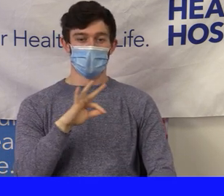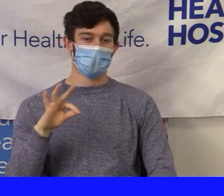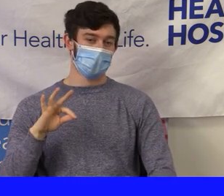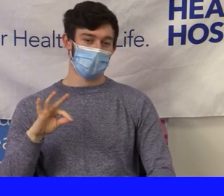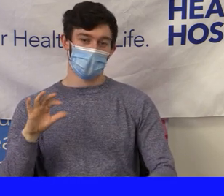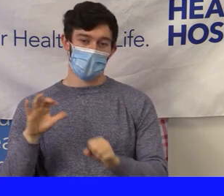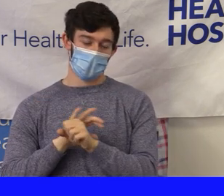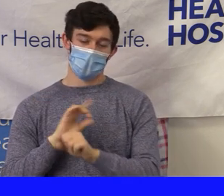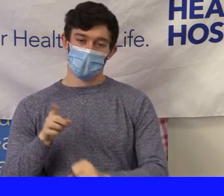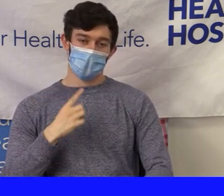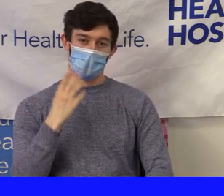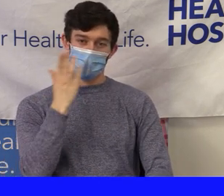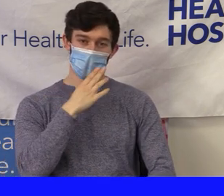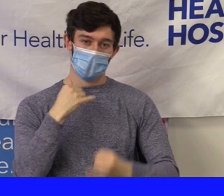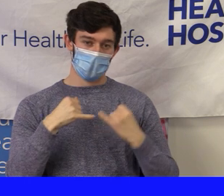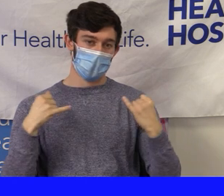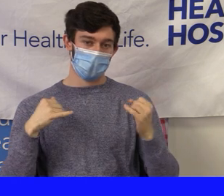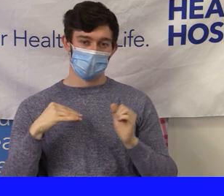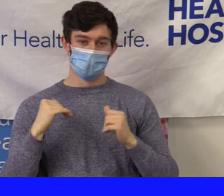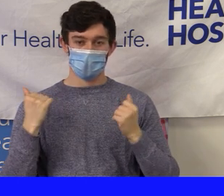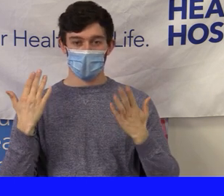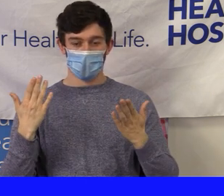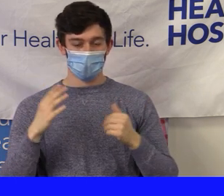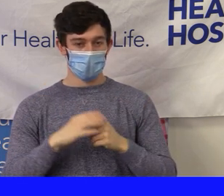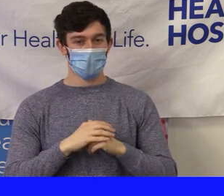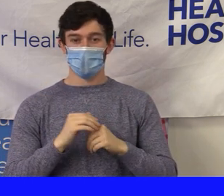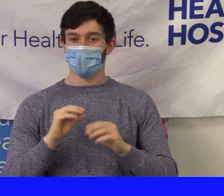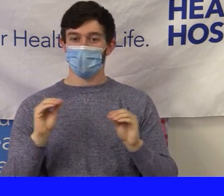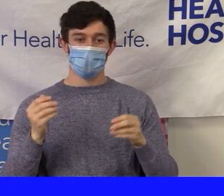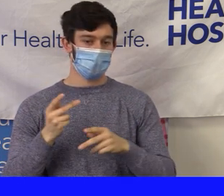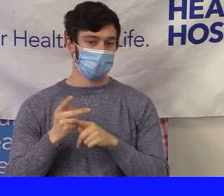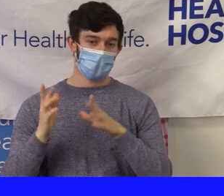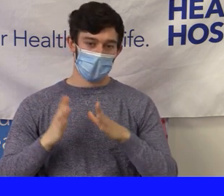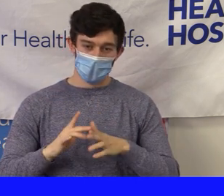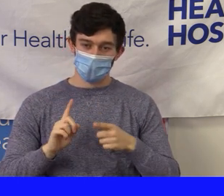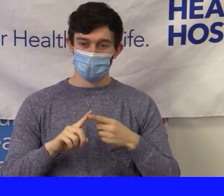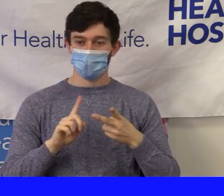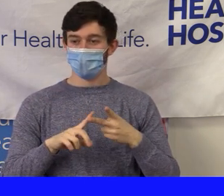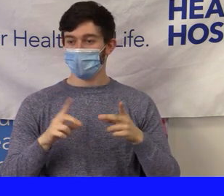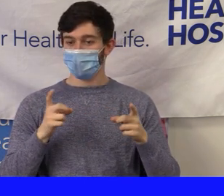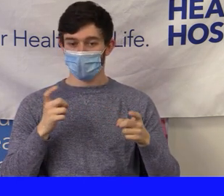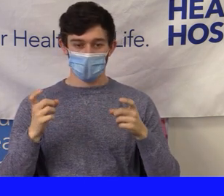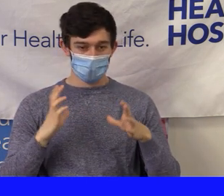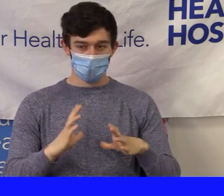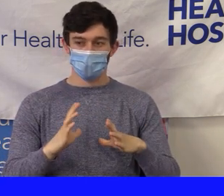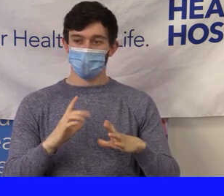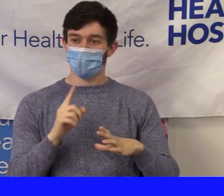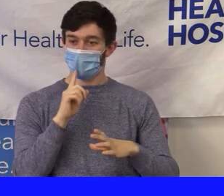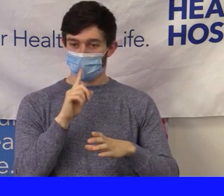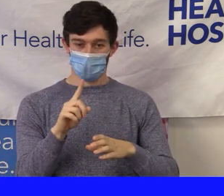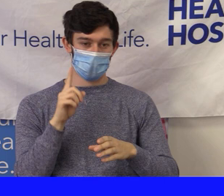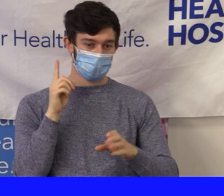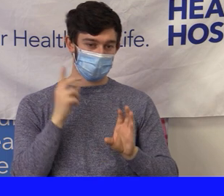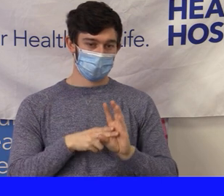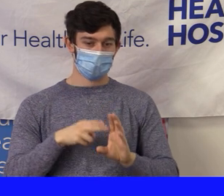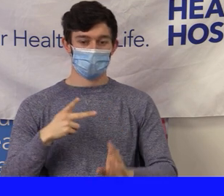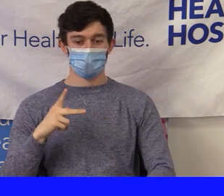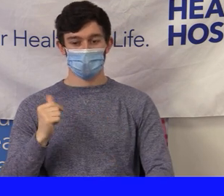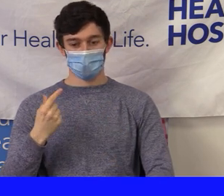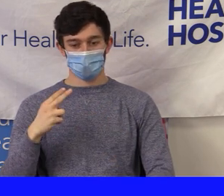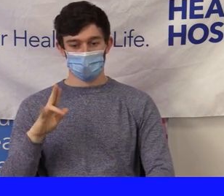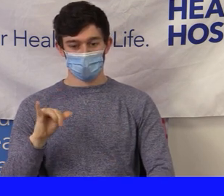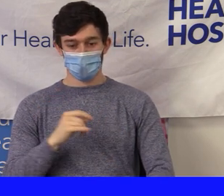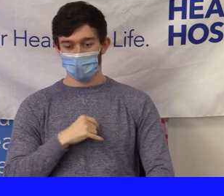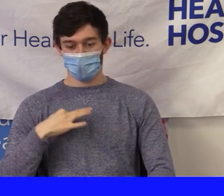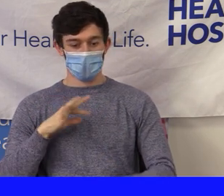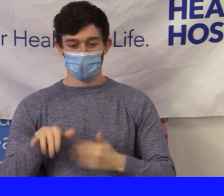covers only frontline providers. No supervisors, no managers are on the PAGNY staff. They're all